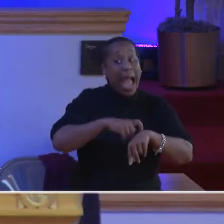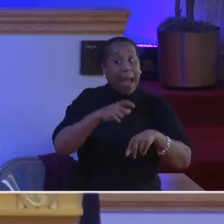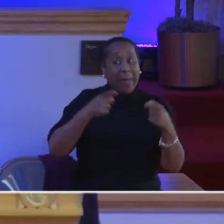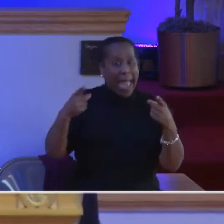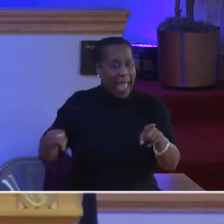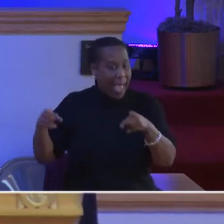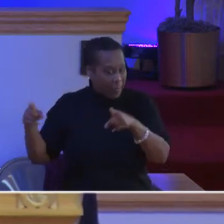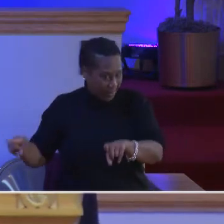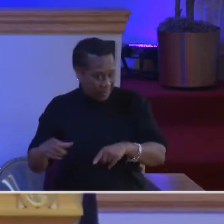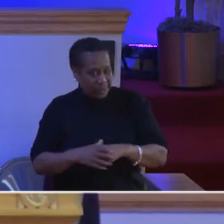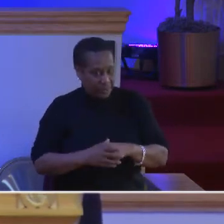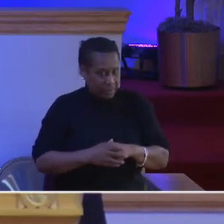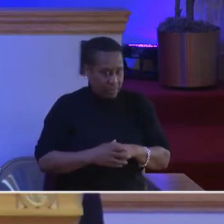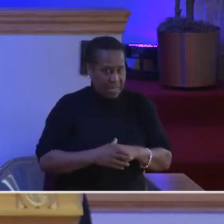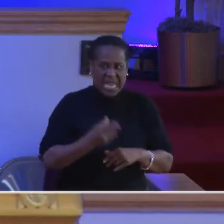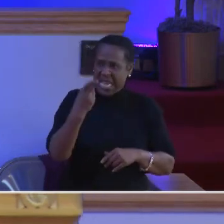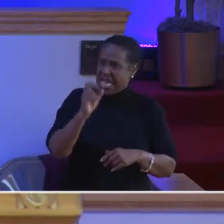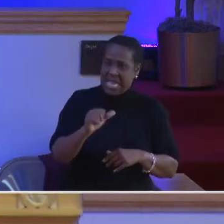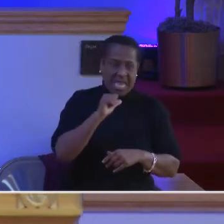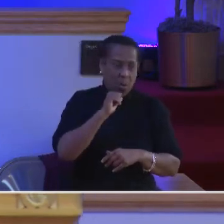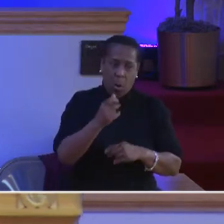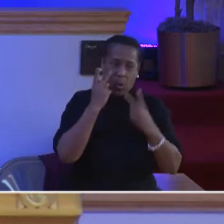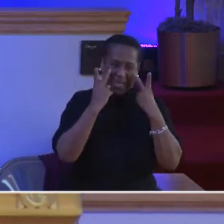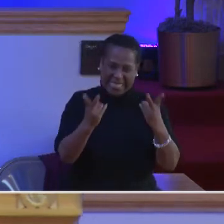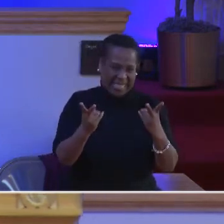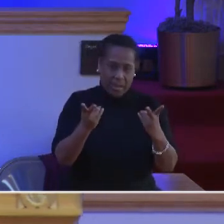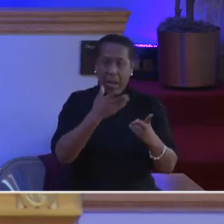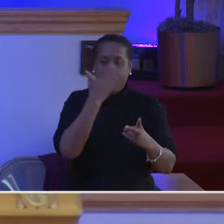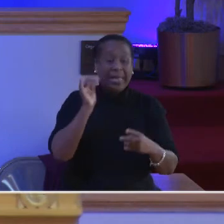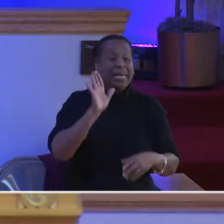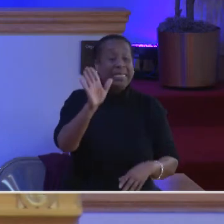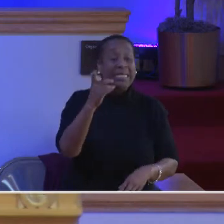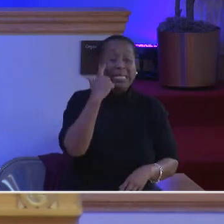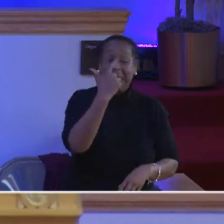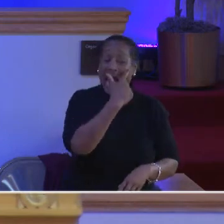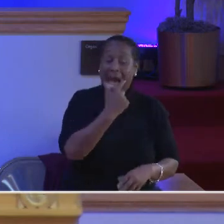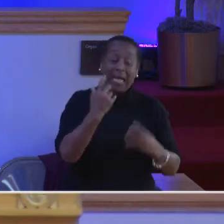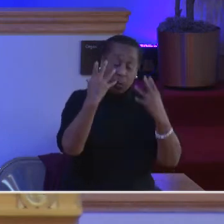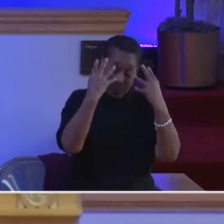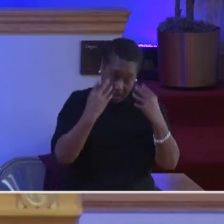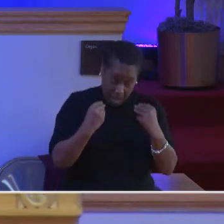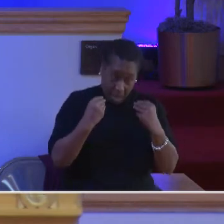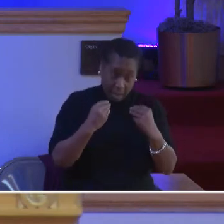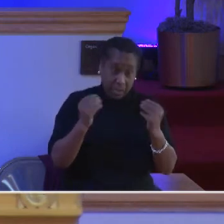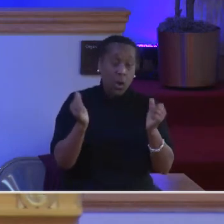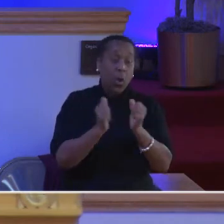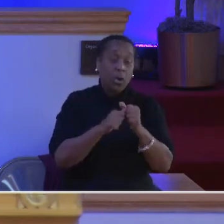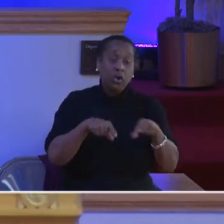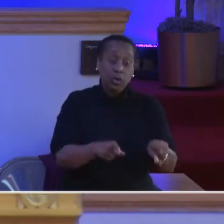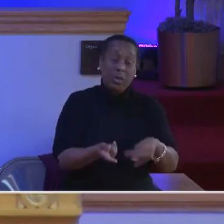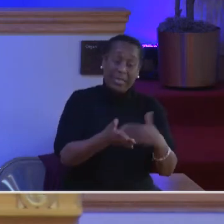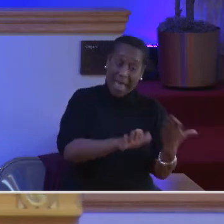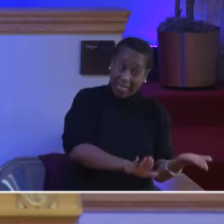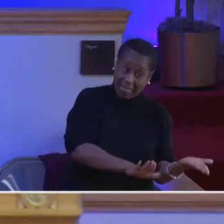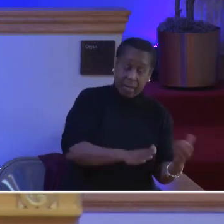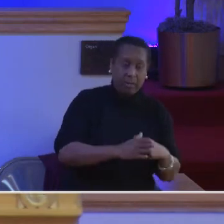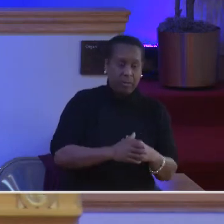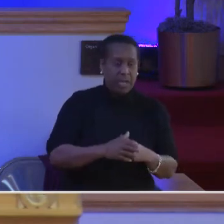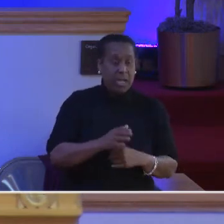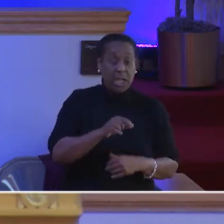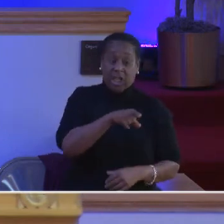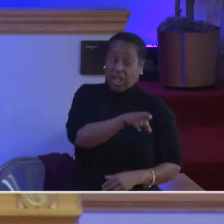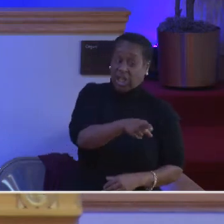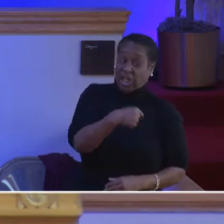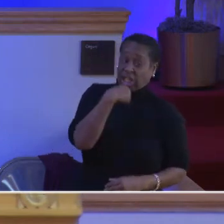destruction comes, he won't see it because his eyes will be closed in death." She